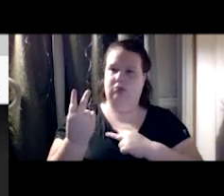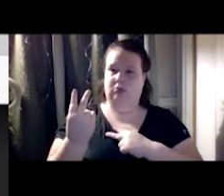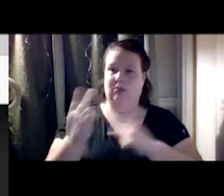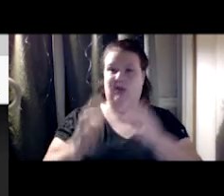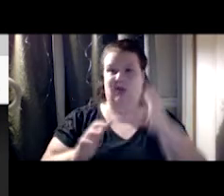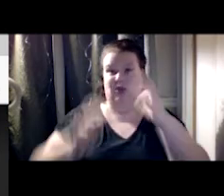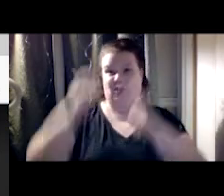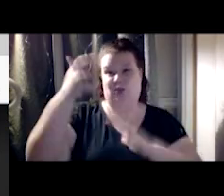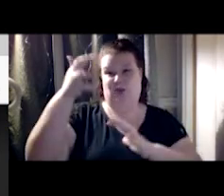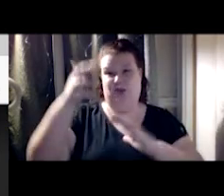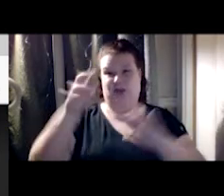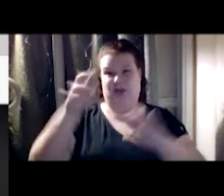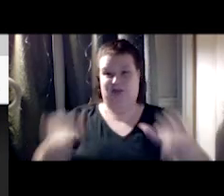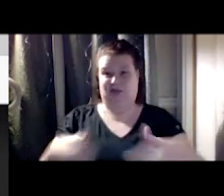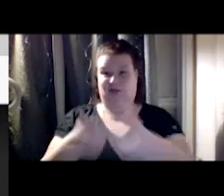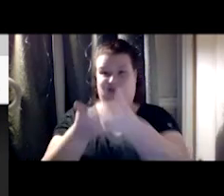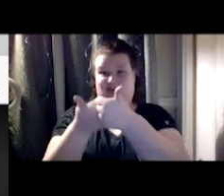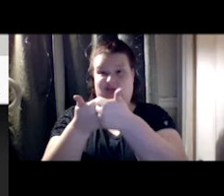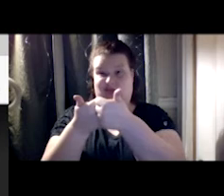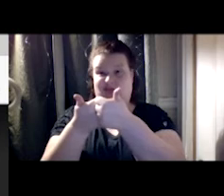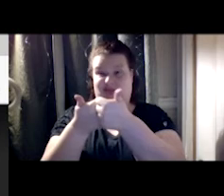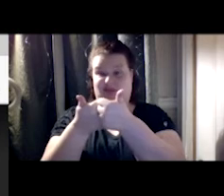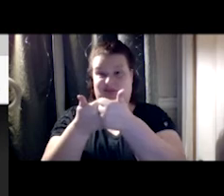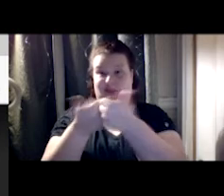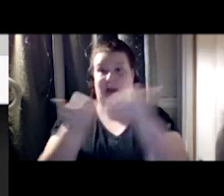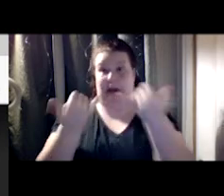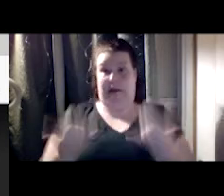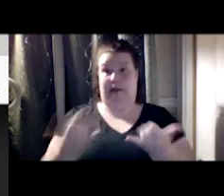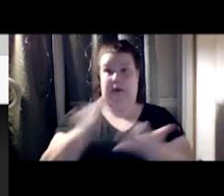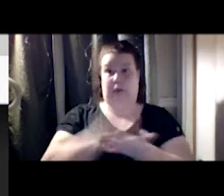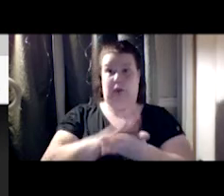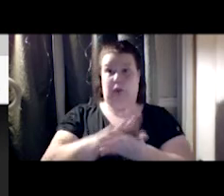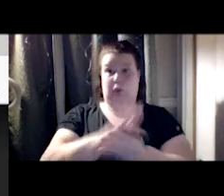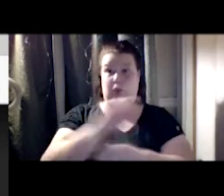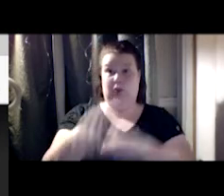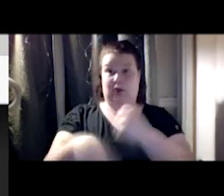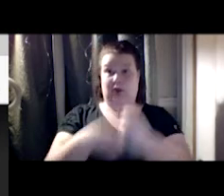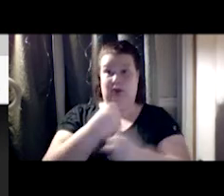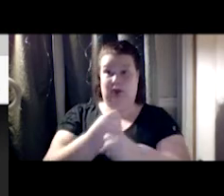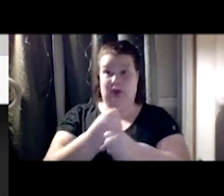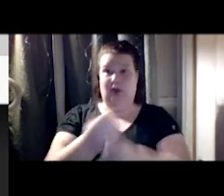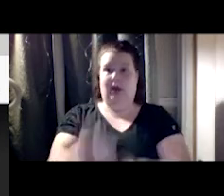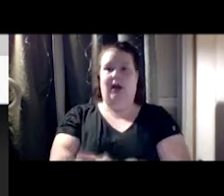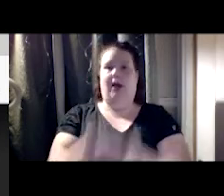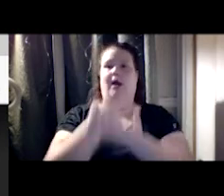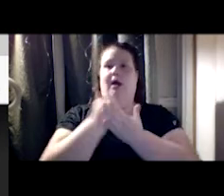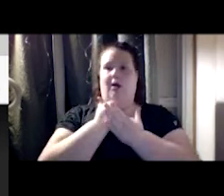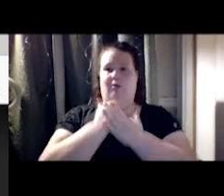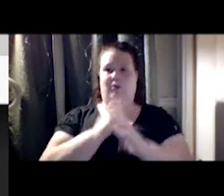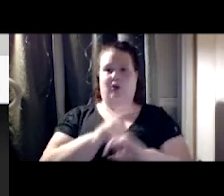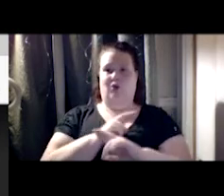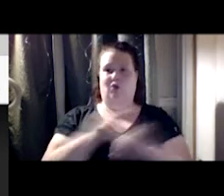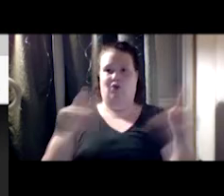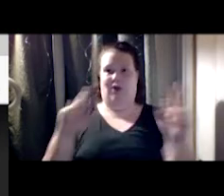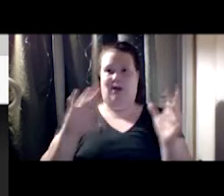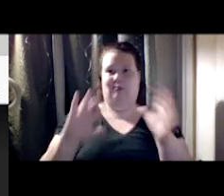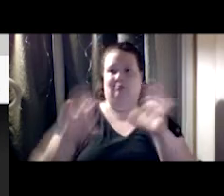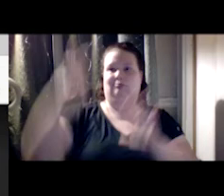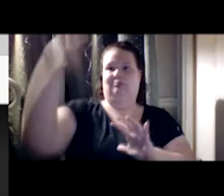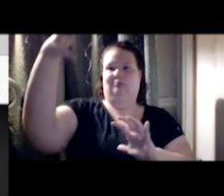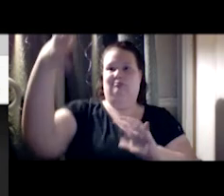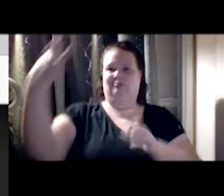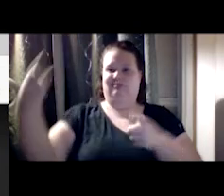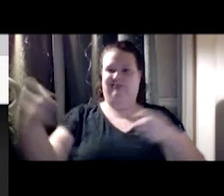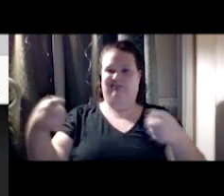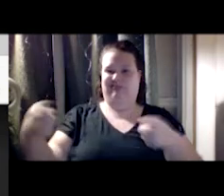is challenging. But if this school year has taught us anything, I think it's taught us how to handle disruption. The reason